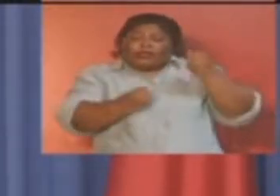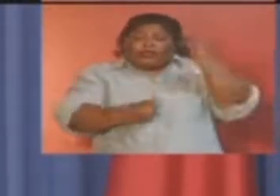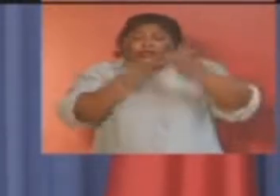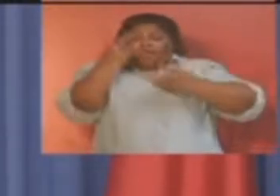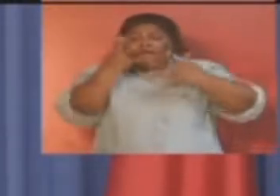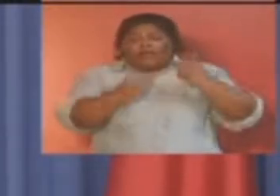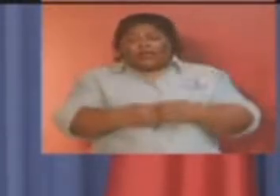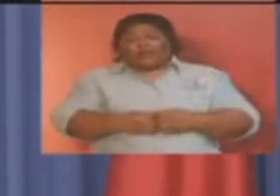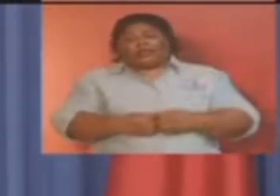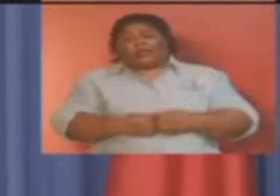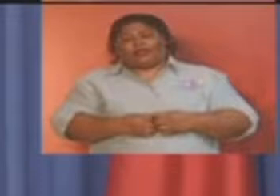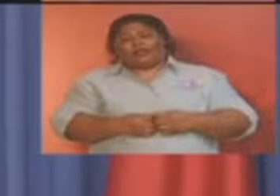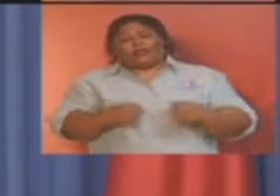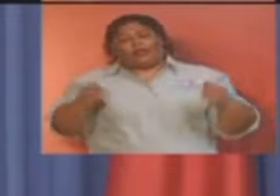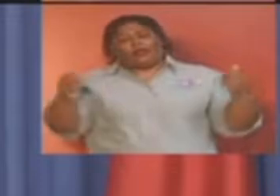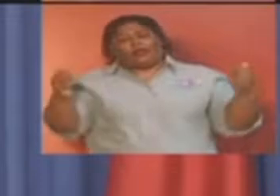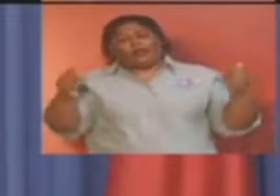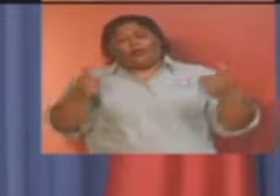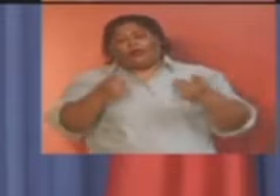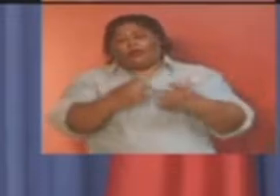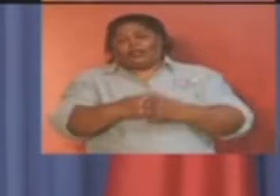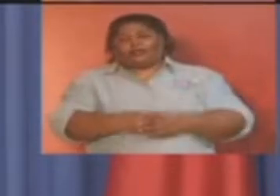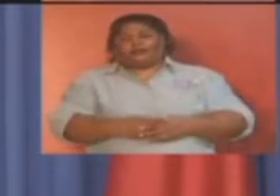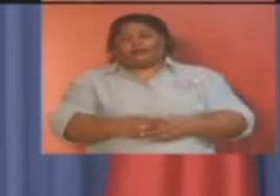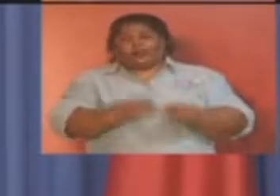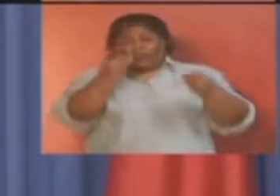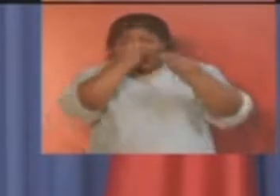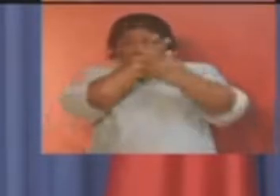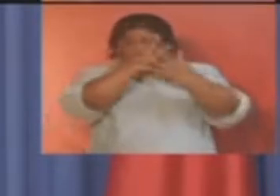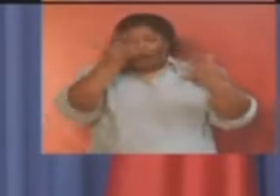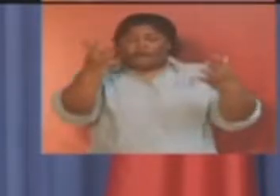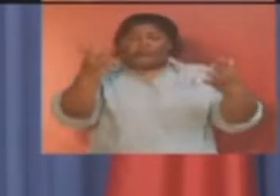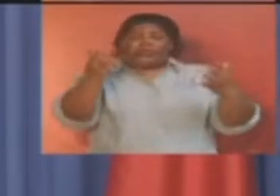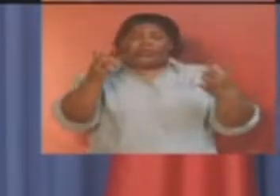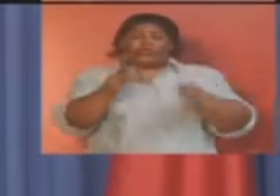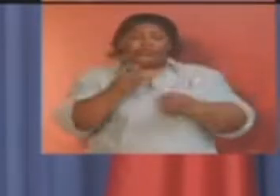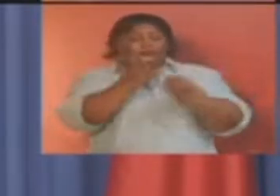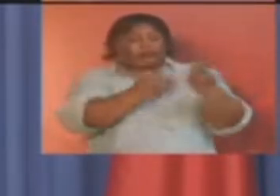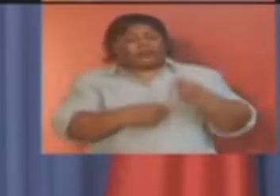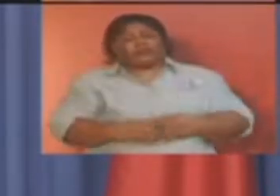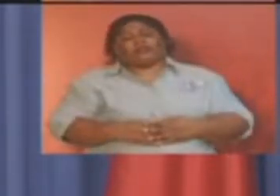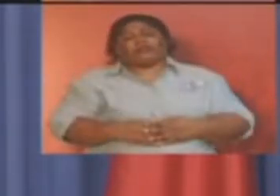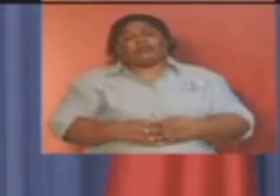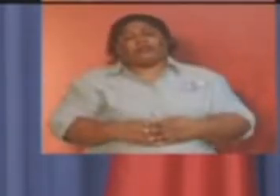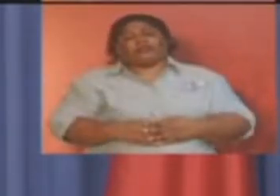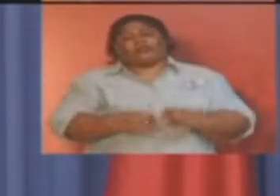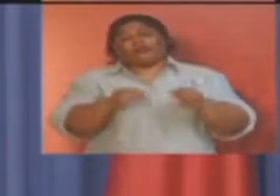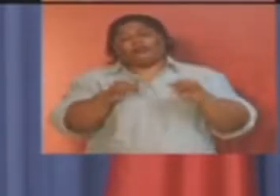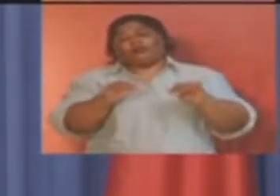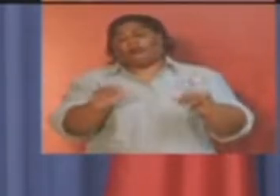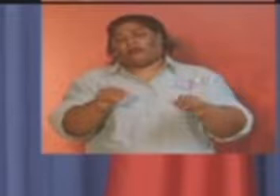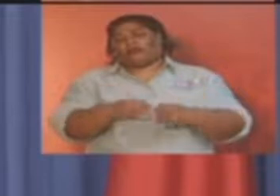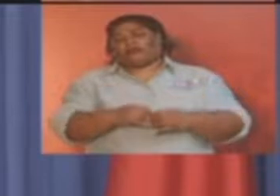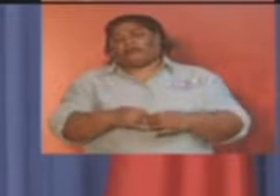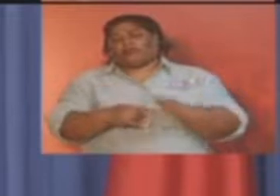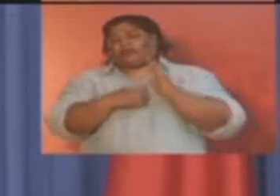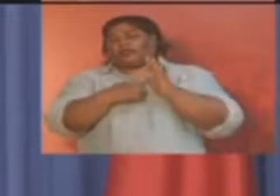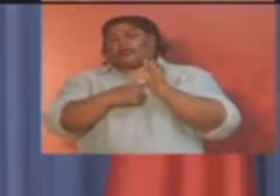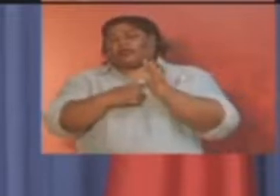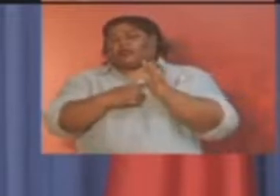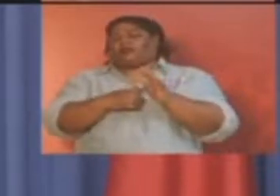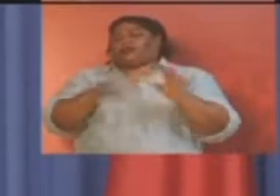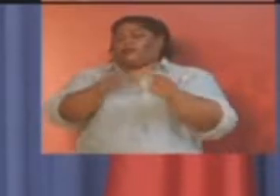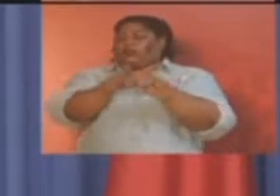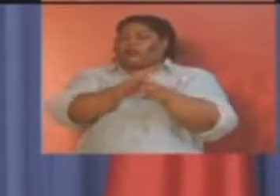Service, Immigration, our intelligence services, and then basic essential services, janitorial maintenance